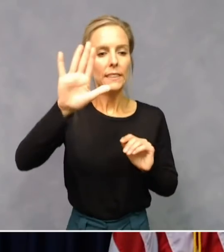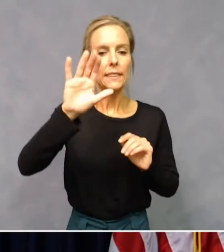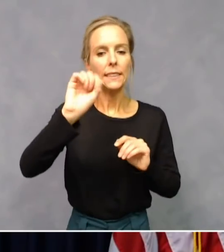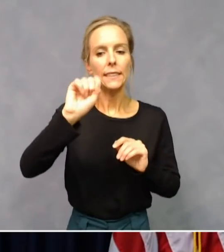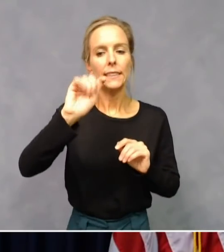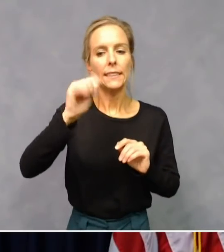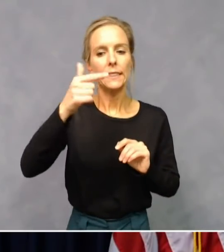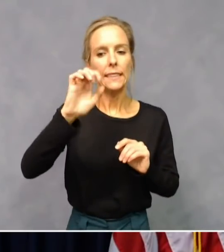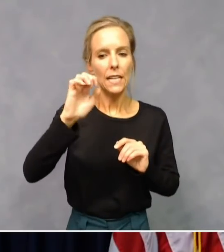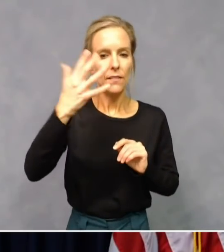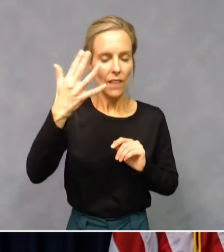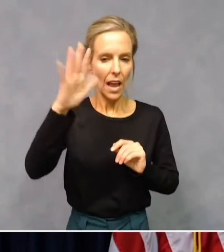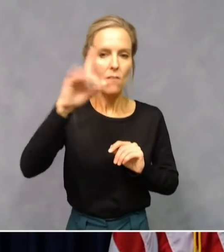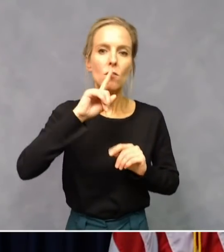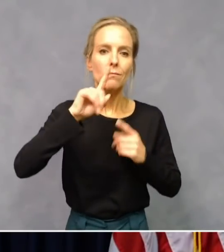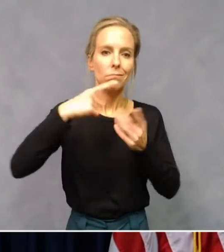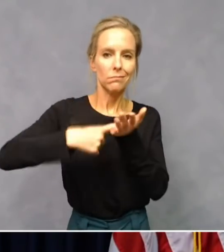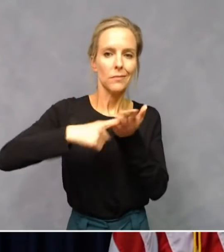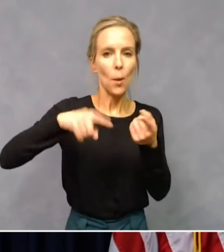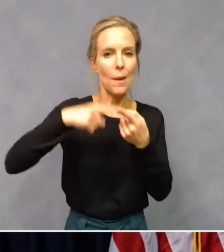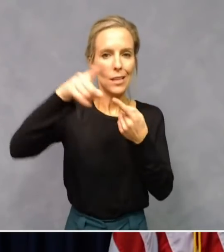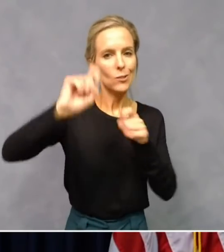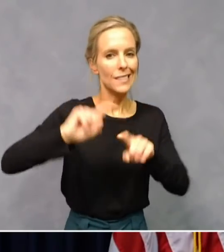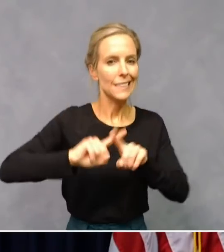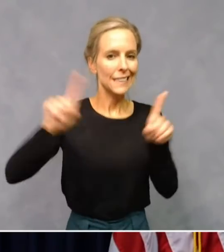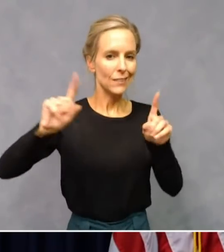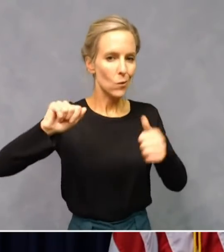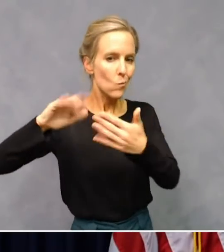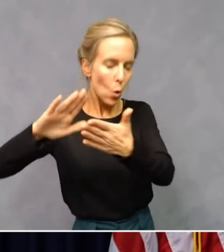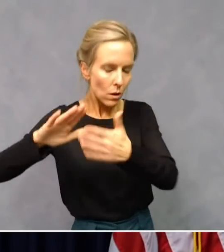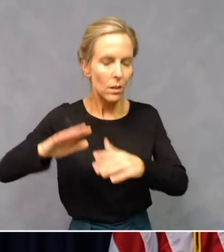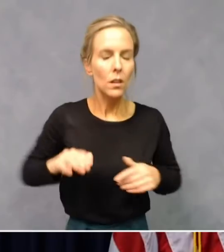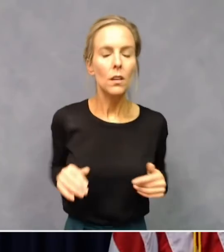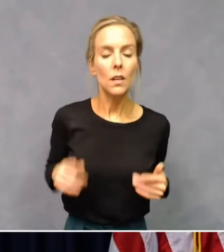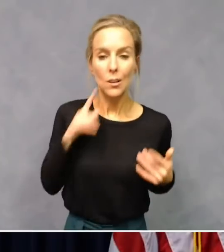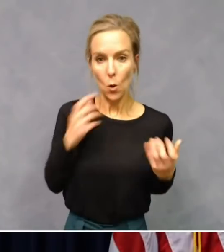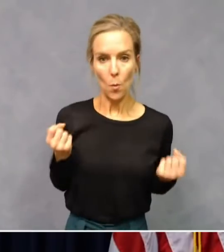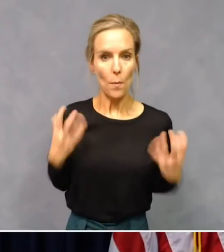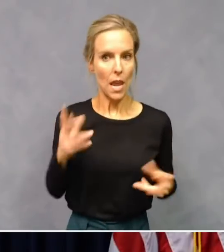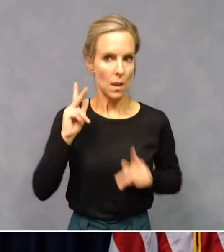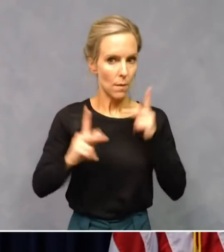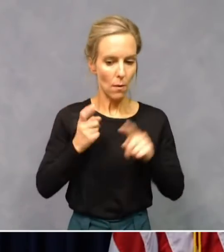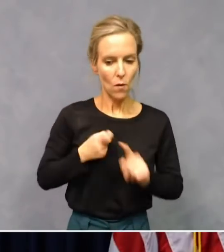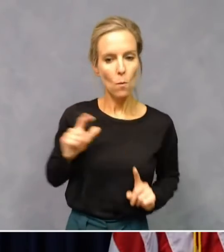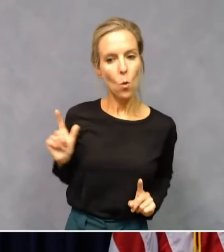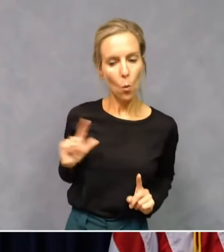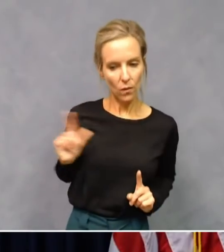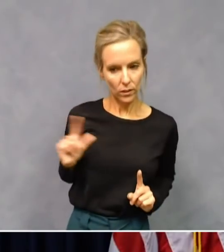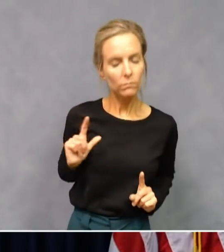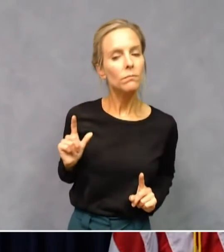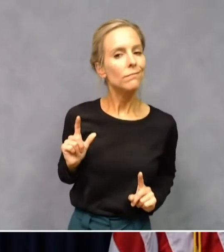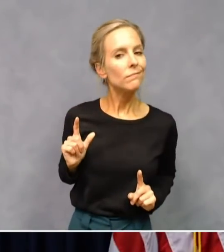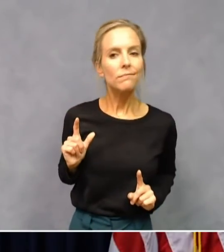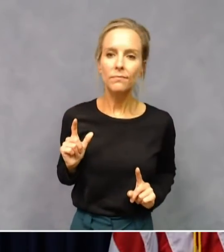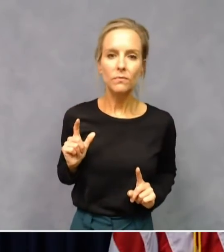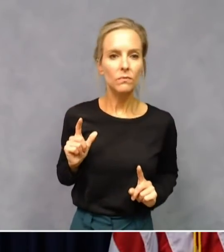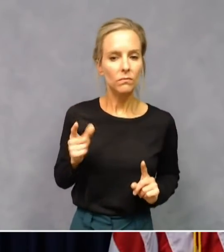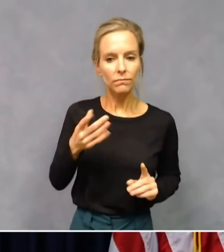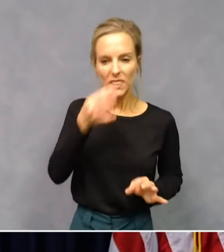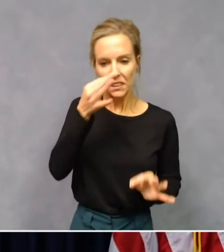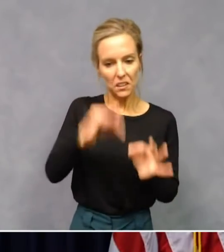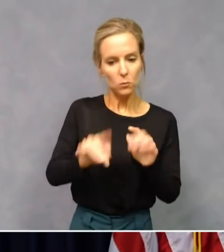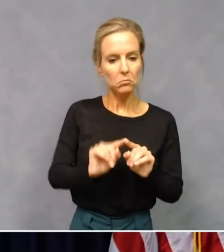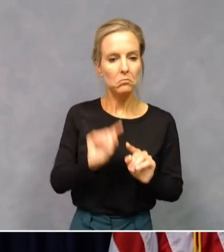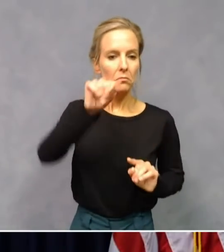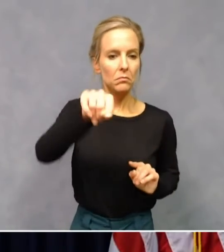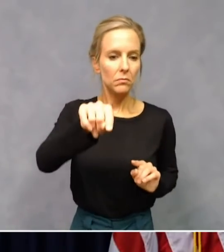about some things that they're going to be doing differently. So as you know, a lot of people from the Louisville area simply just cross the bridge over